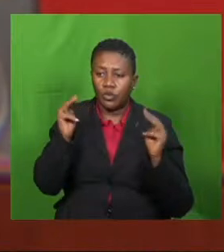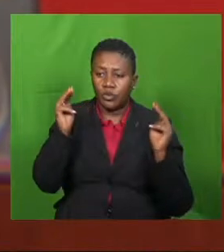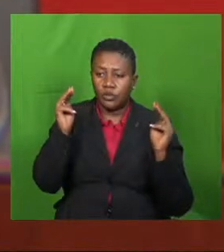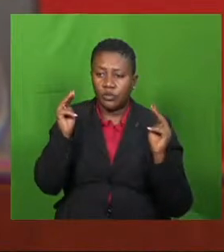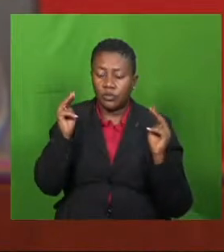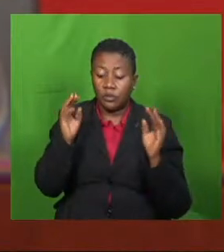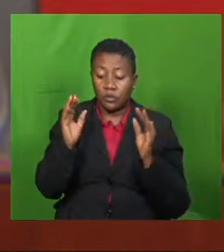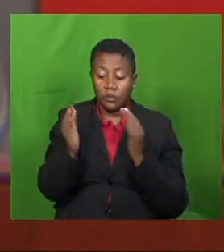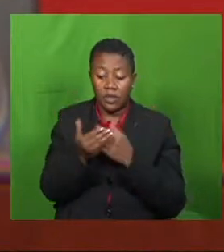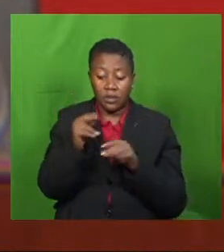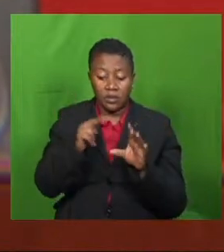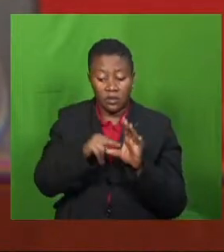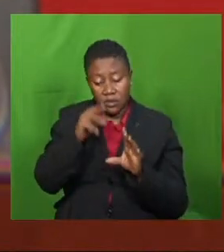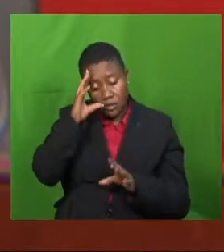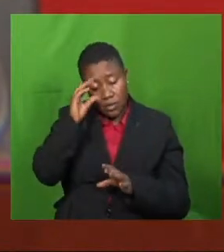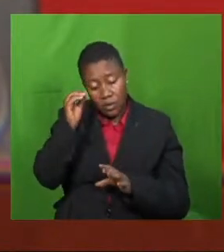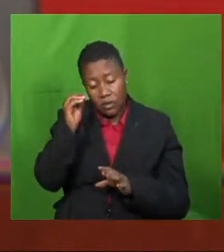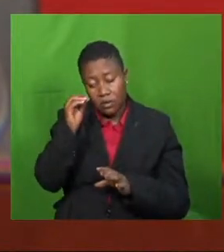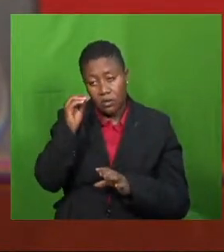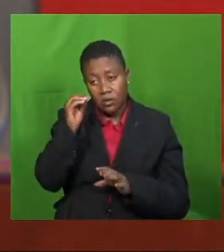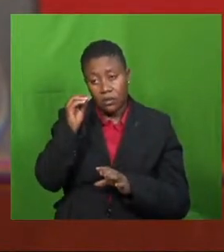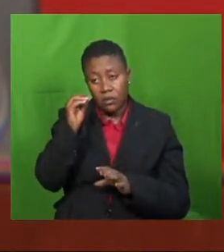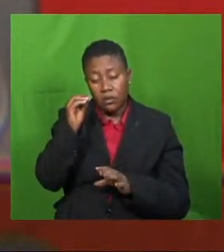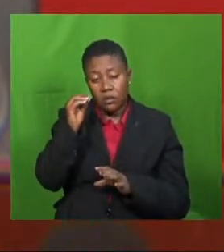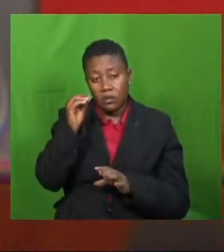the chairman of